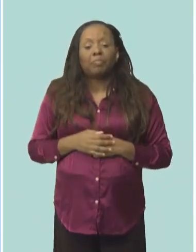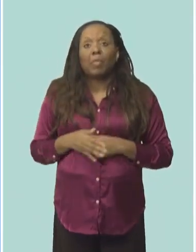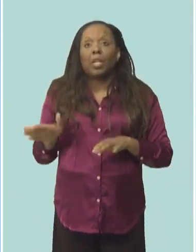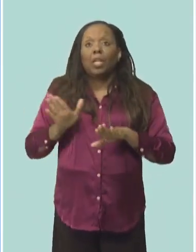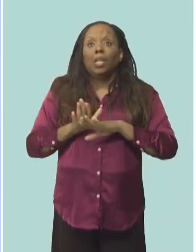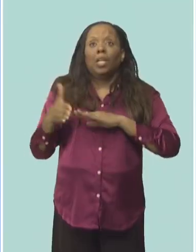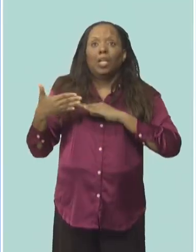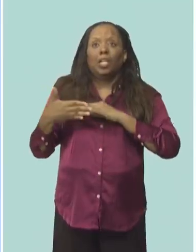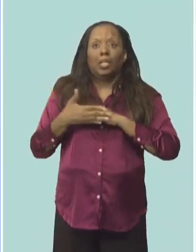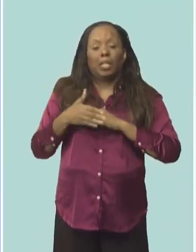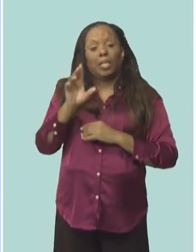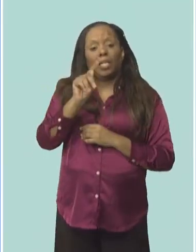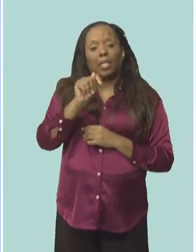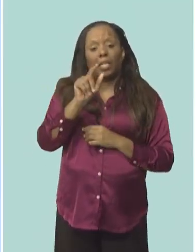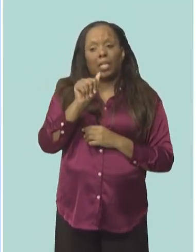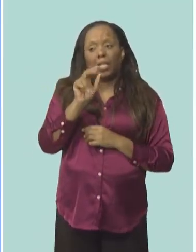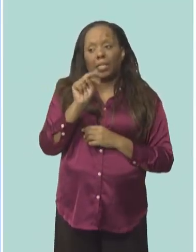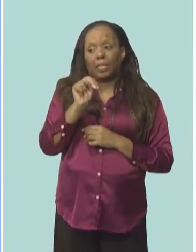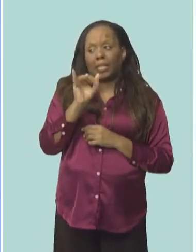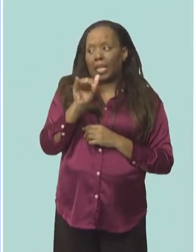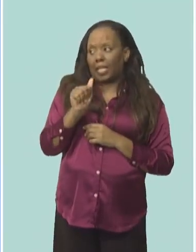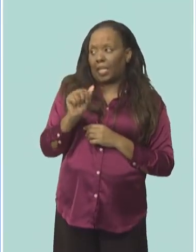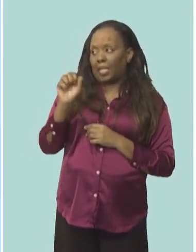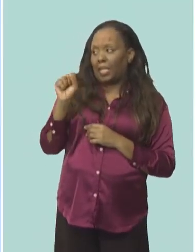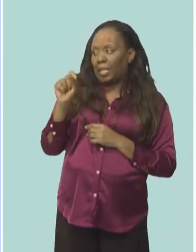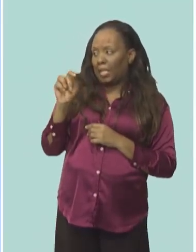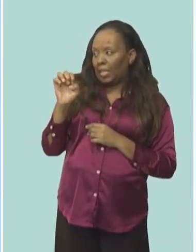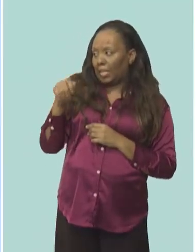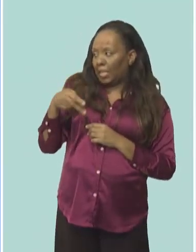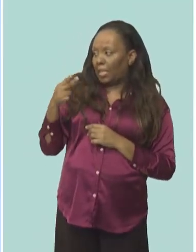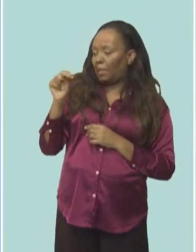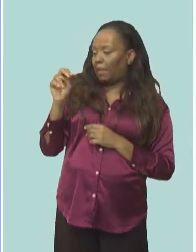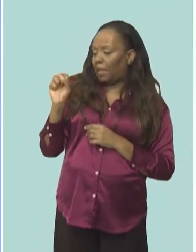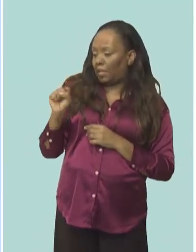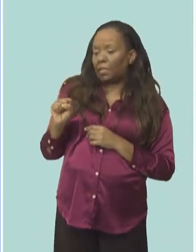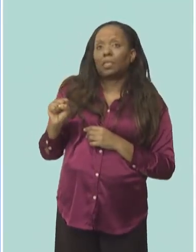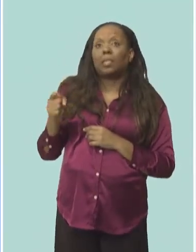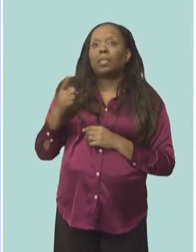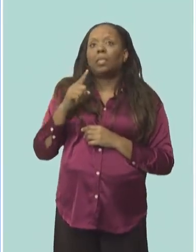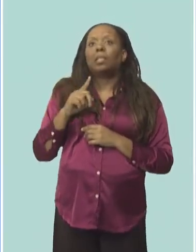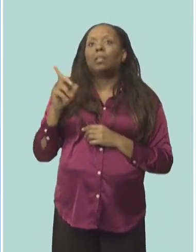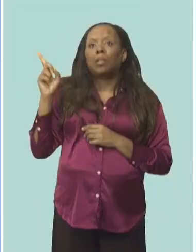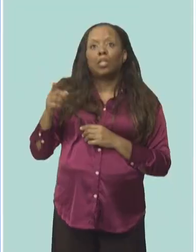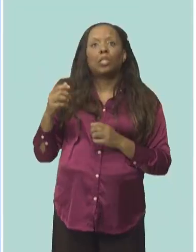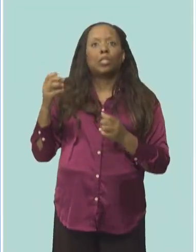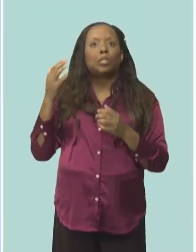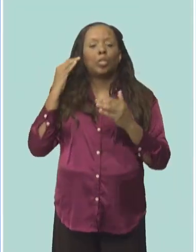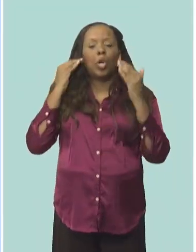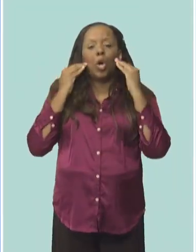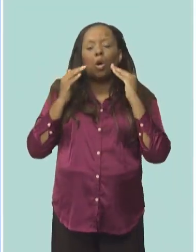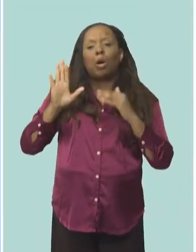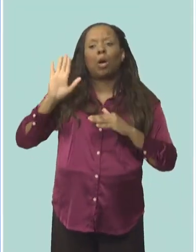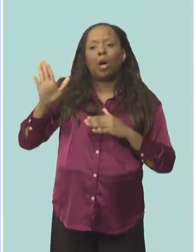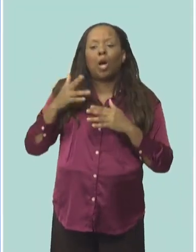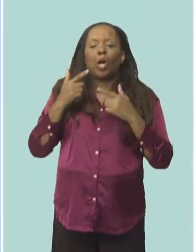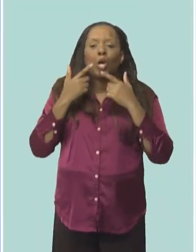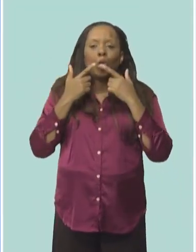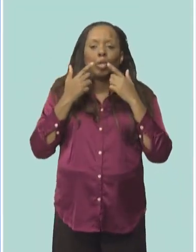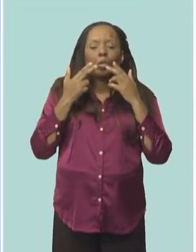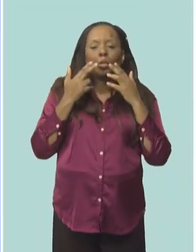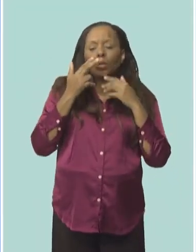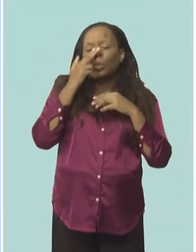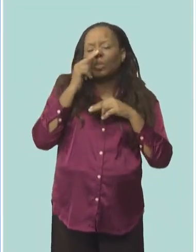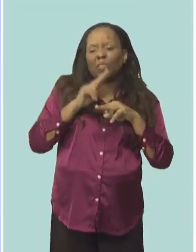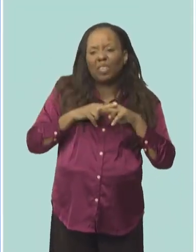Jamaica's Tanya Stevens, who emerged as a reggae artist in the late 90s, known for her witty and edgy lyrics, delivered some of